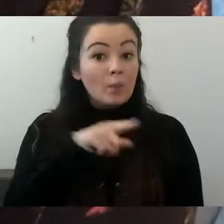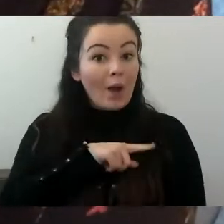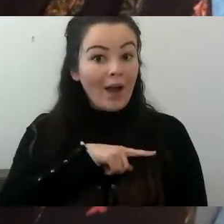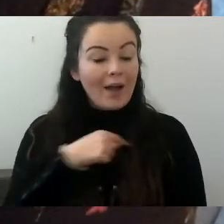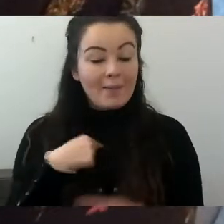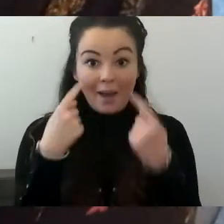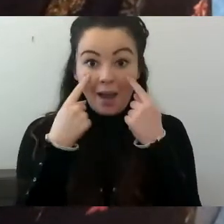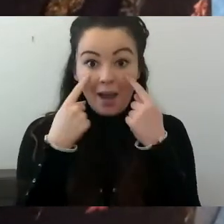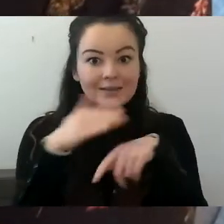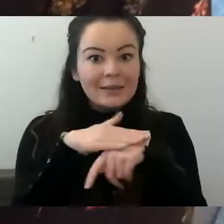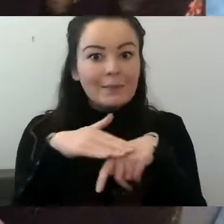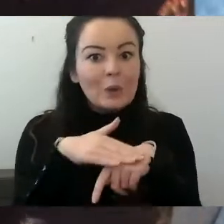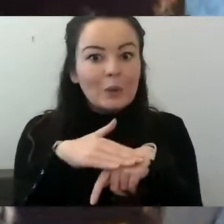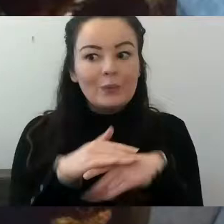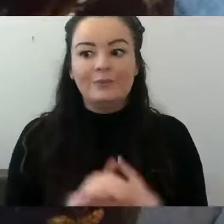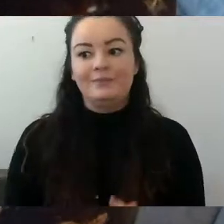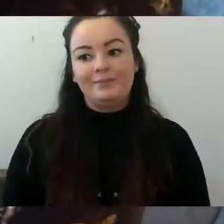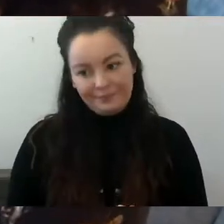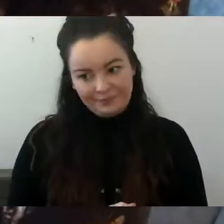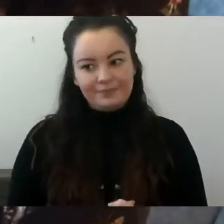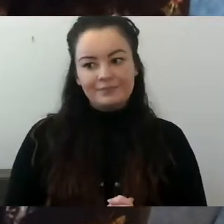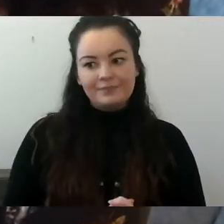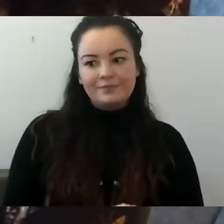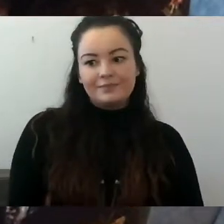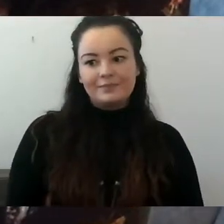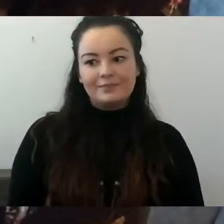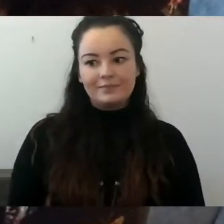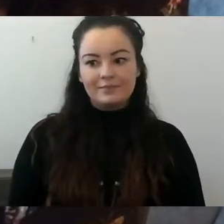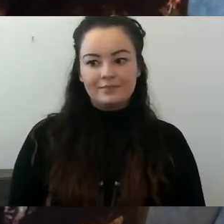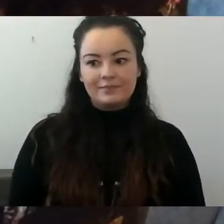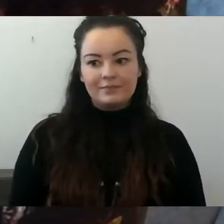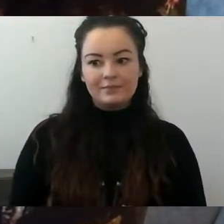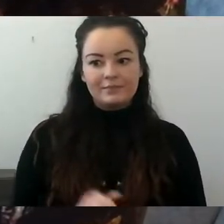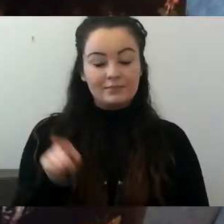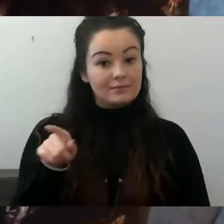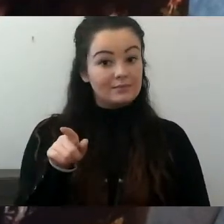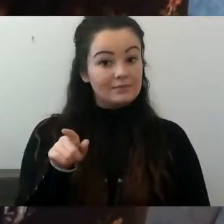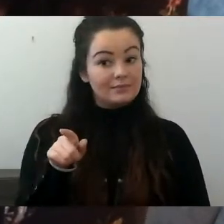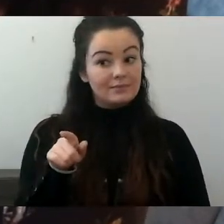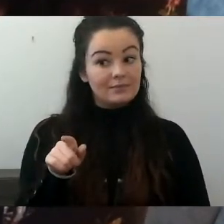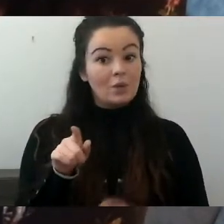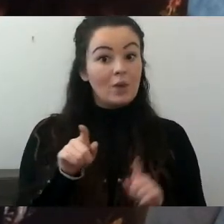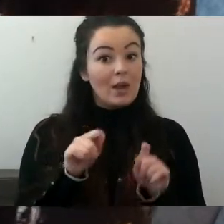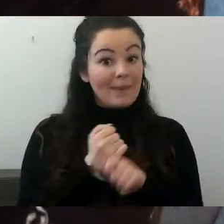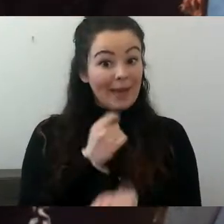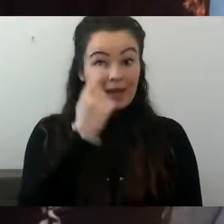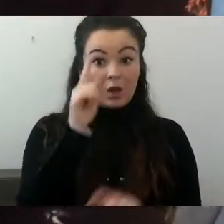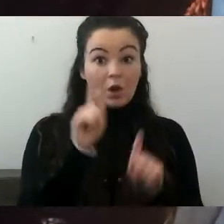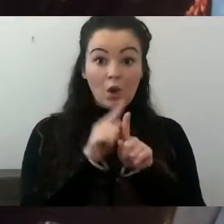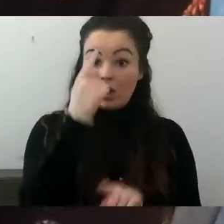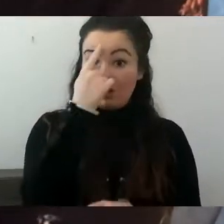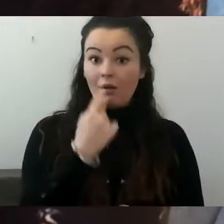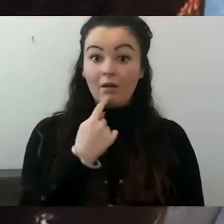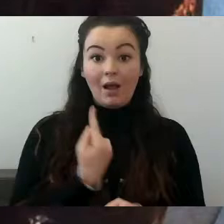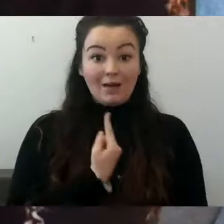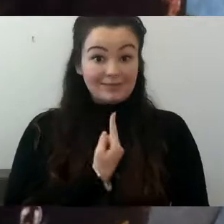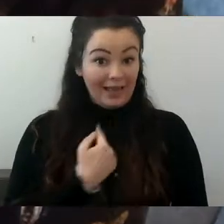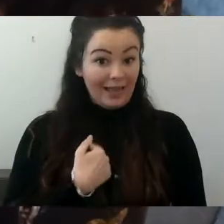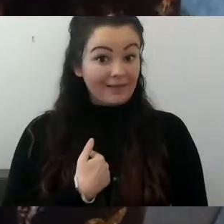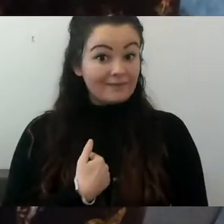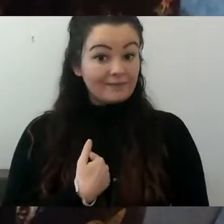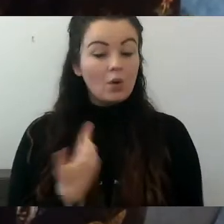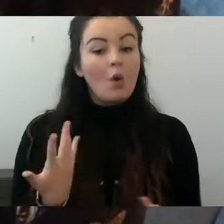paint because I've got blue eyes. So I'm going to paint on. And these we can make look like ourselves. We can make